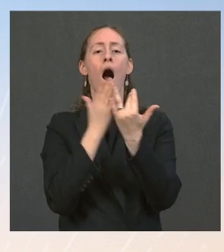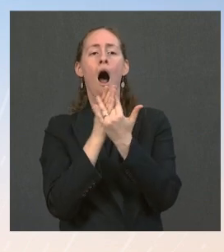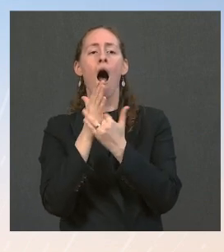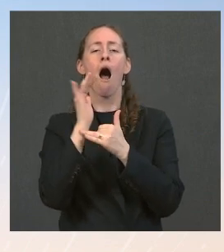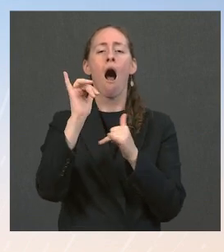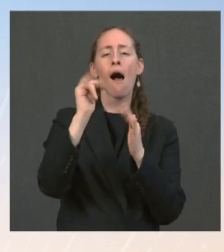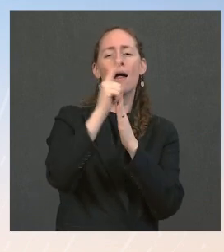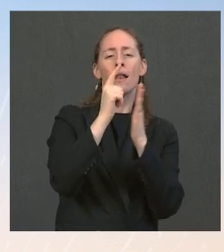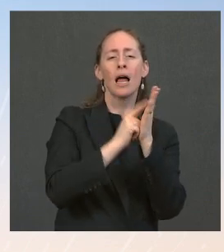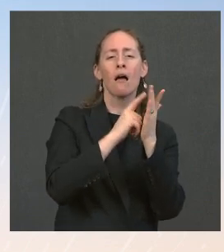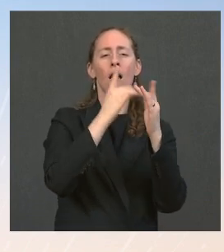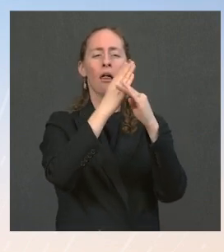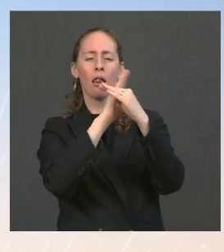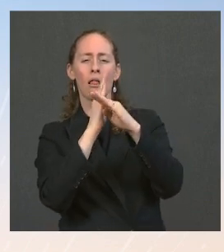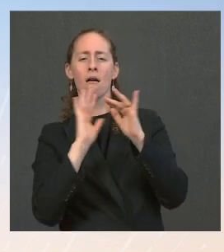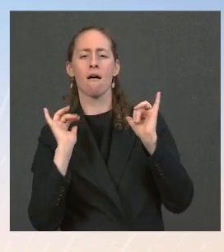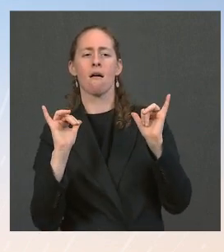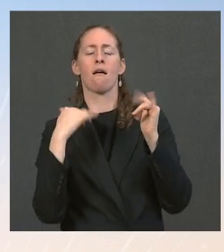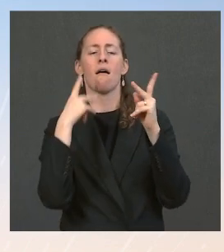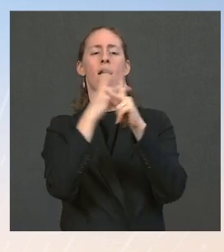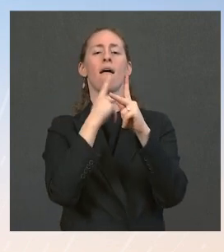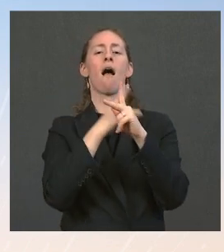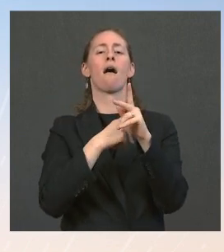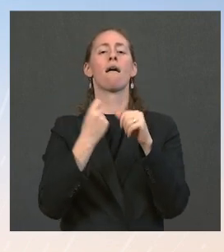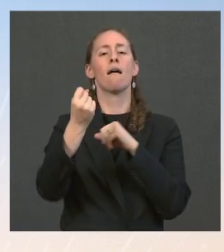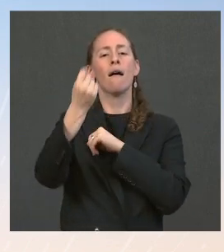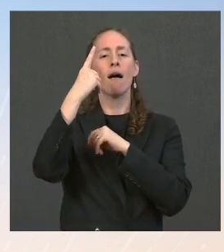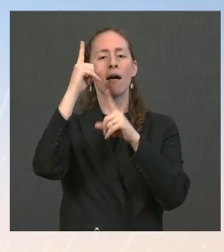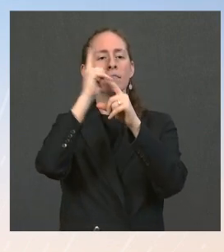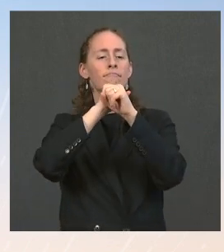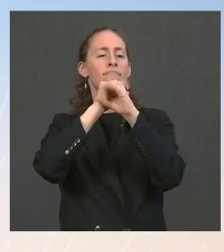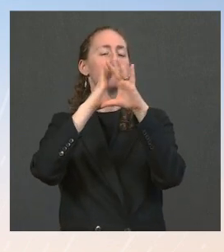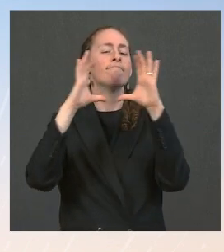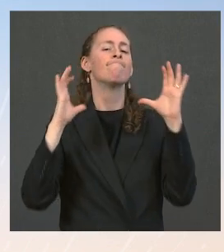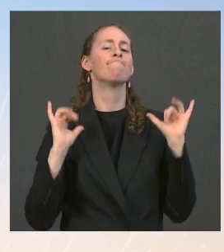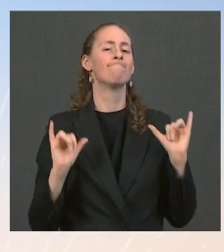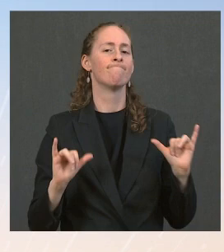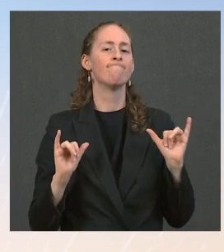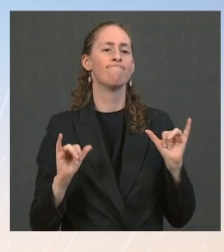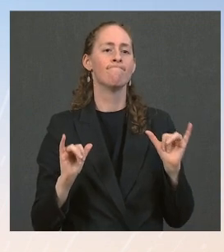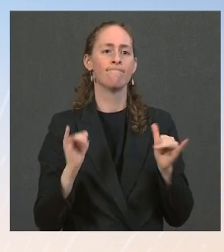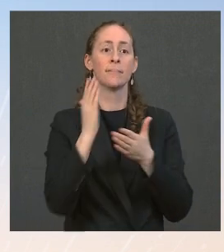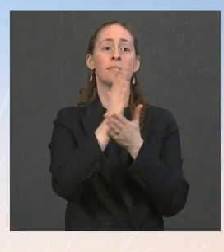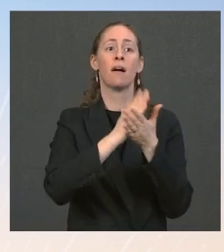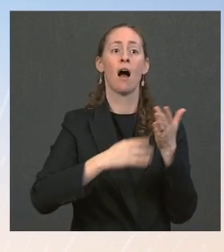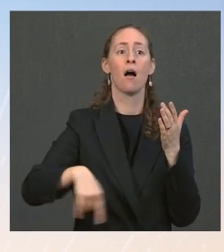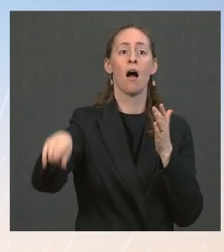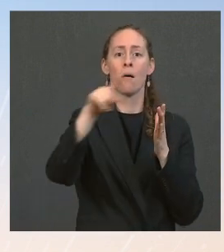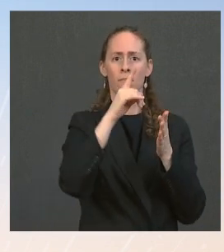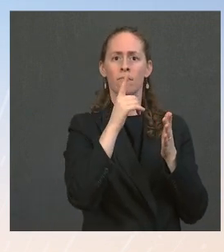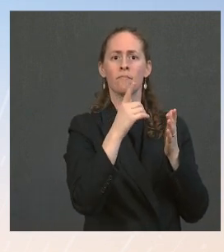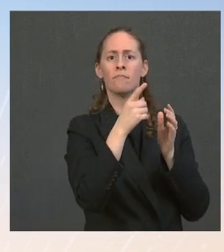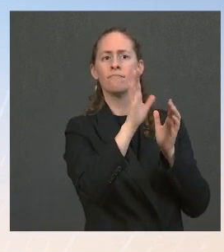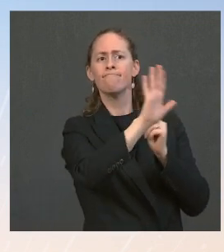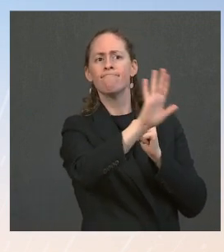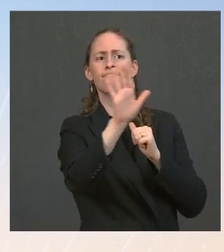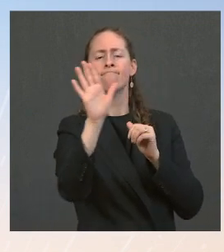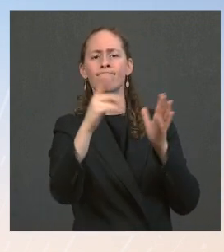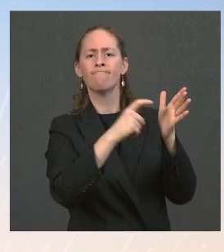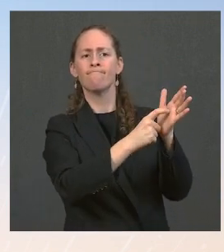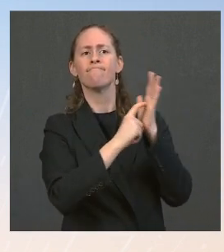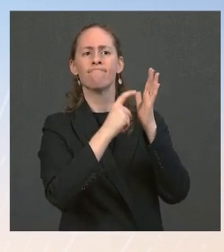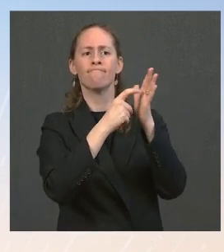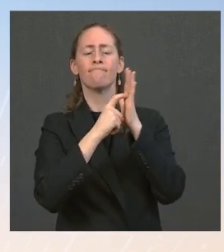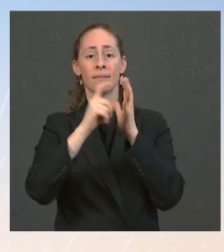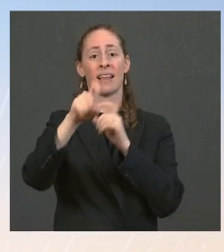that have been challenges in some places. There are requirements in some countries as well that they have needed to address in